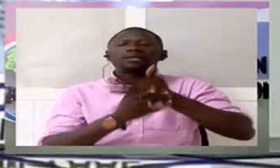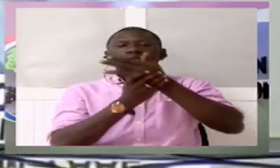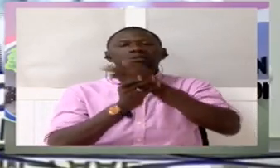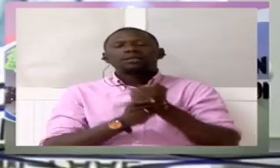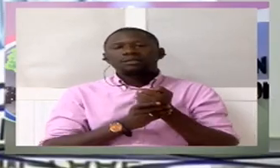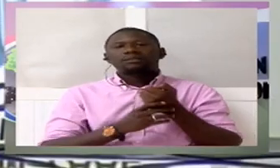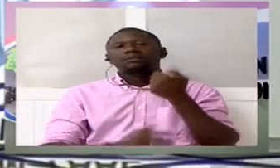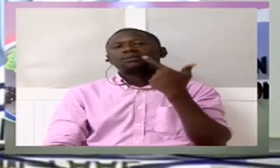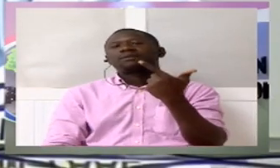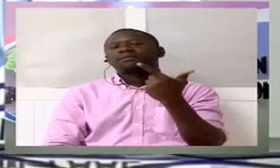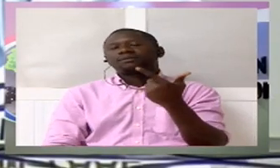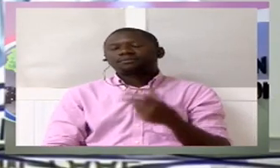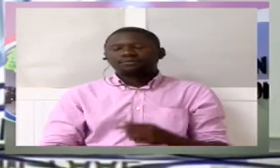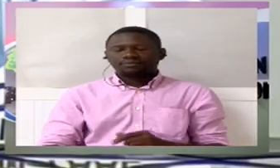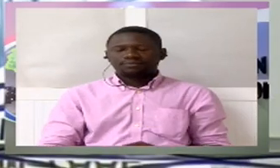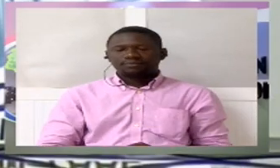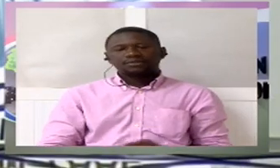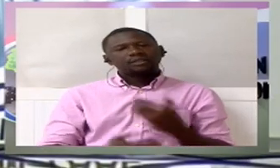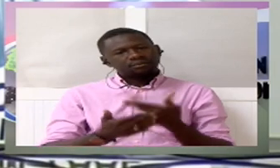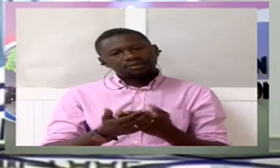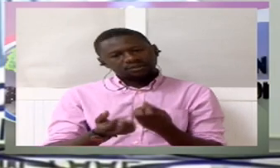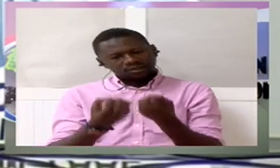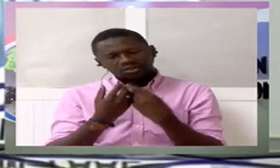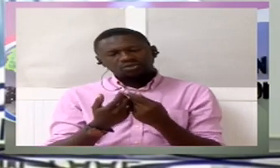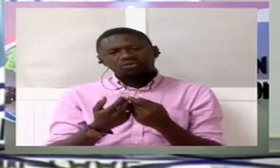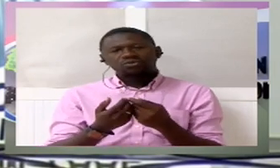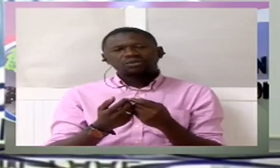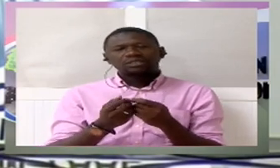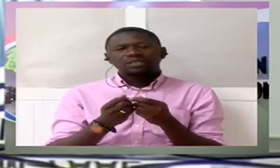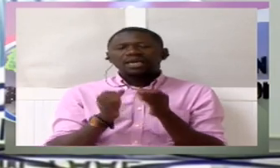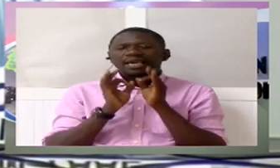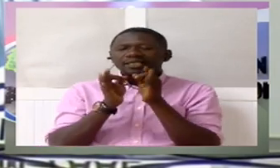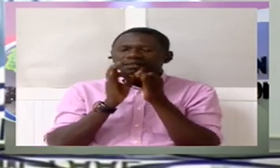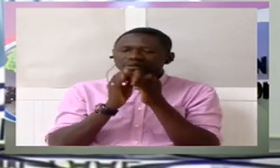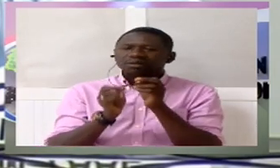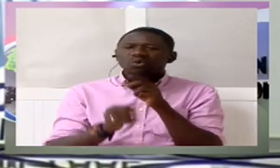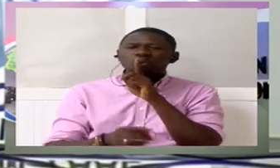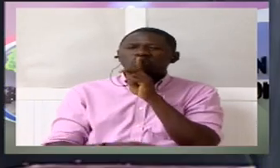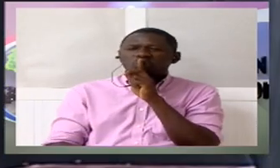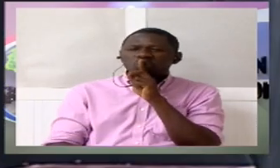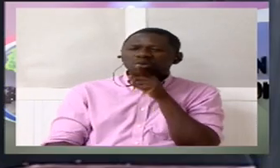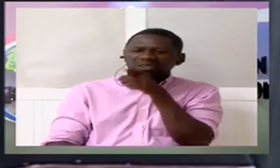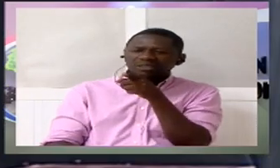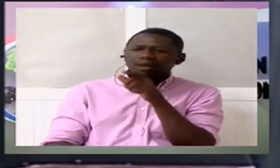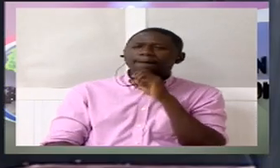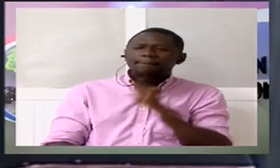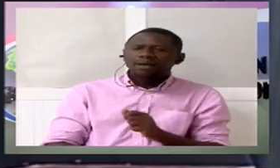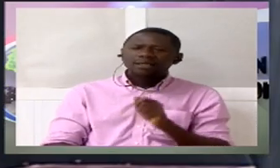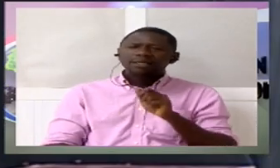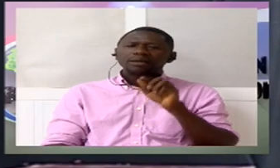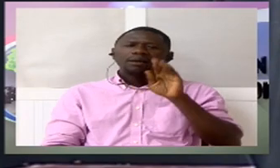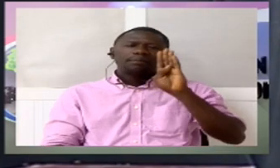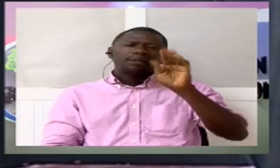March 1997. Could you tell us briefly who Baba Job was? Afanye nkuma sutu ngokono